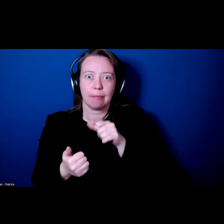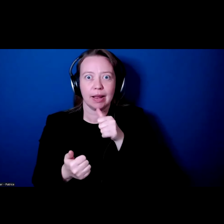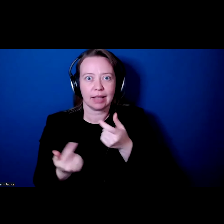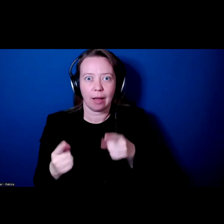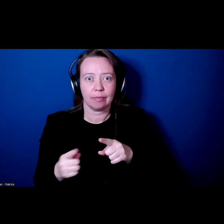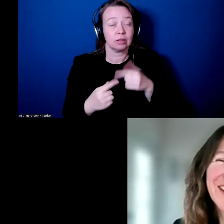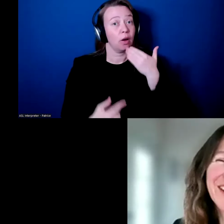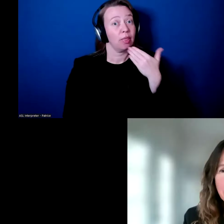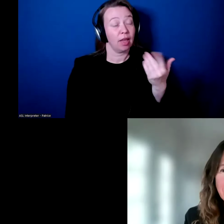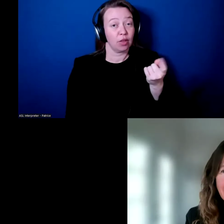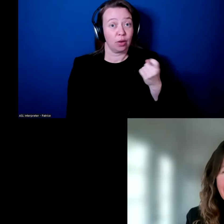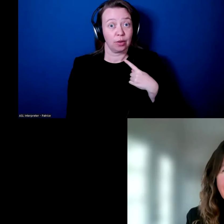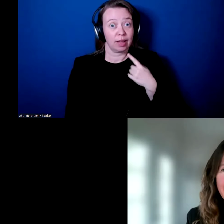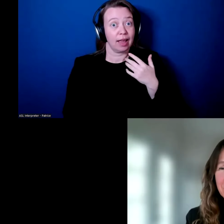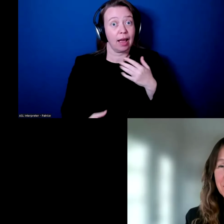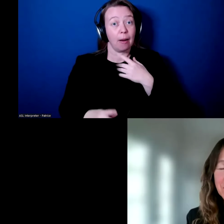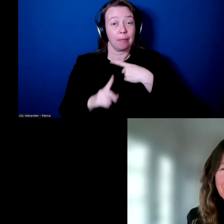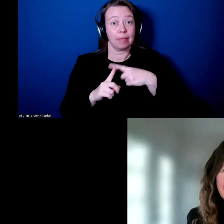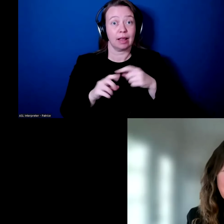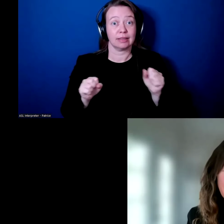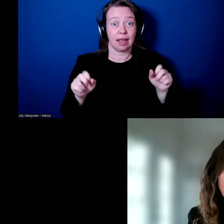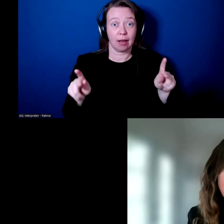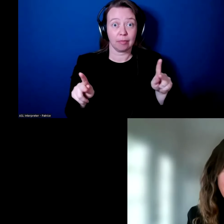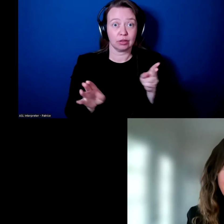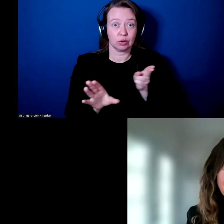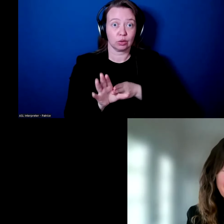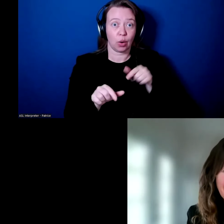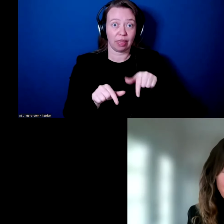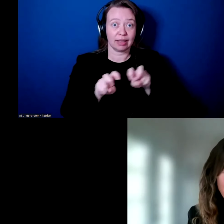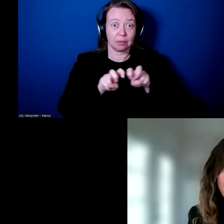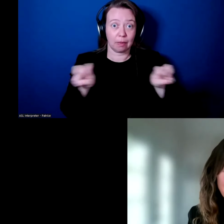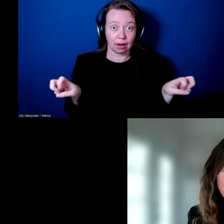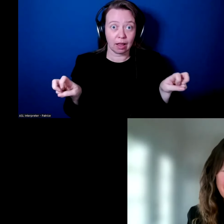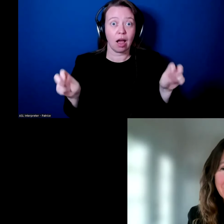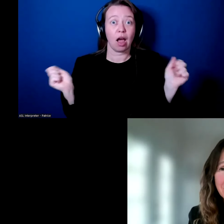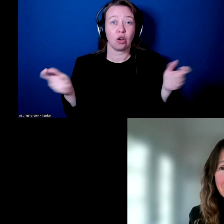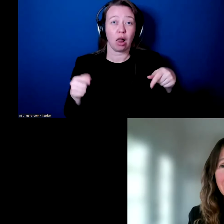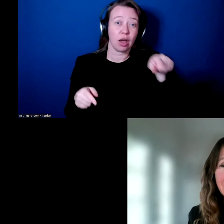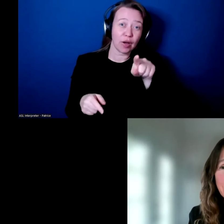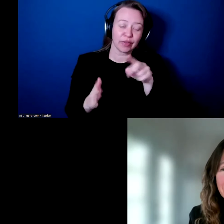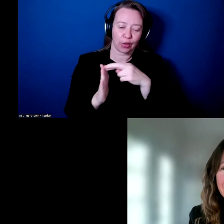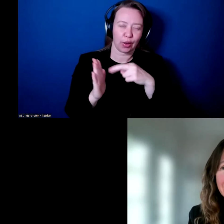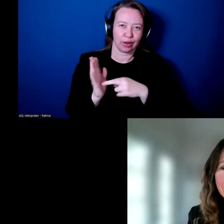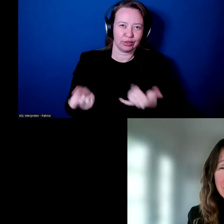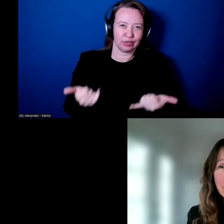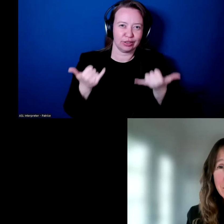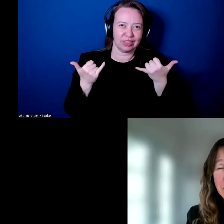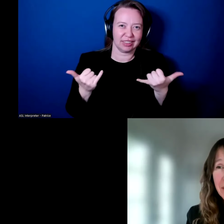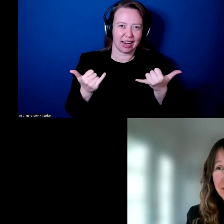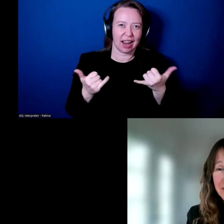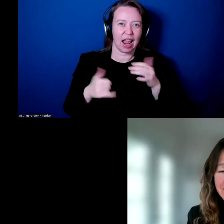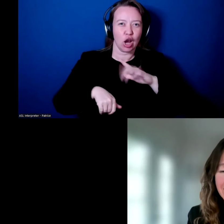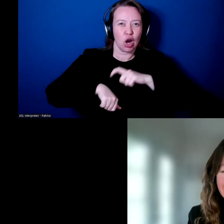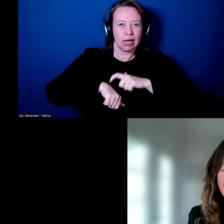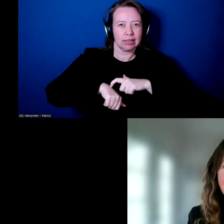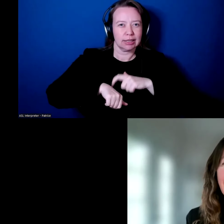Thank you for the question, and thank you for the opportunity to join this panel today. And thank you to everyone who has registered and is taking some time to be